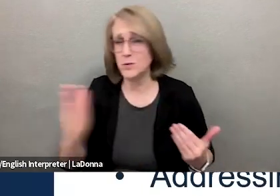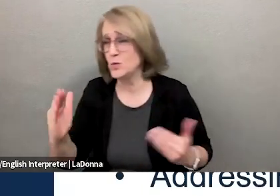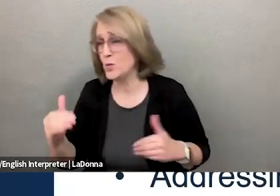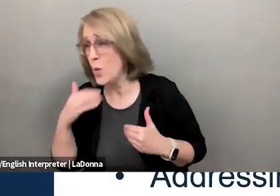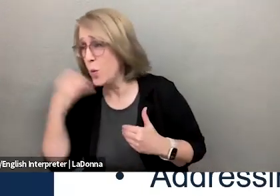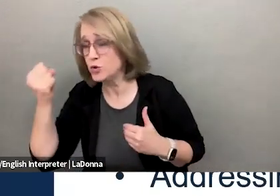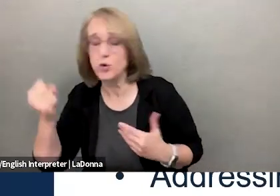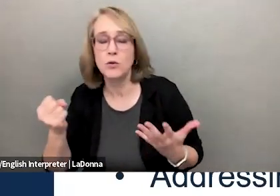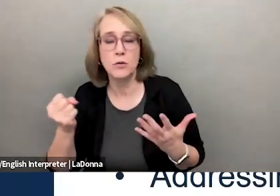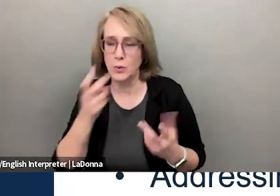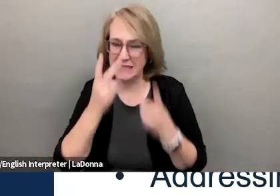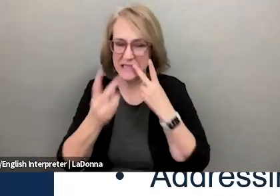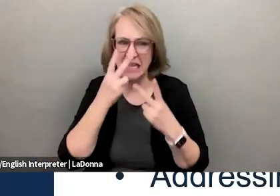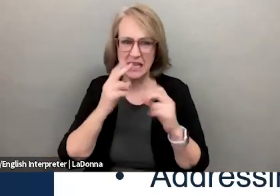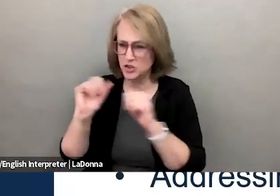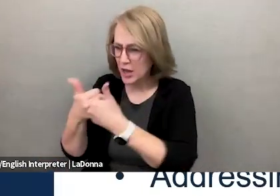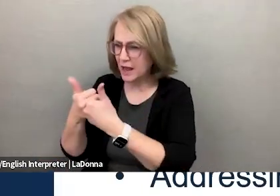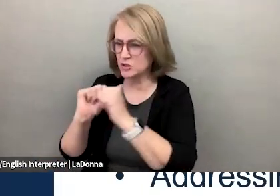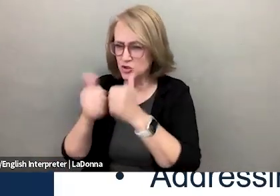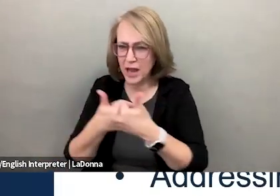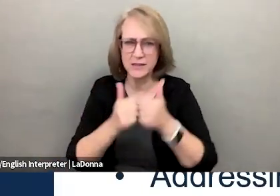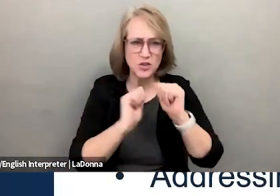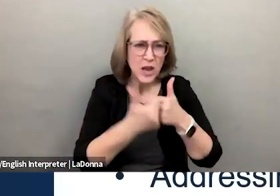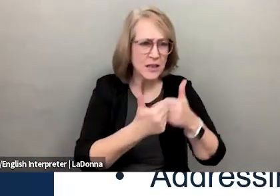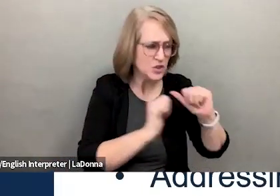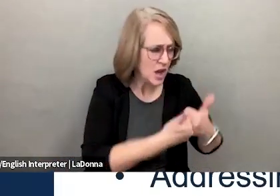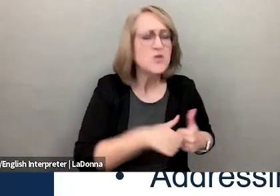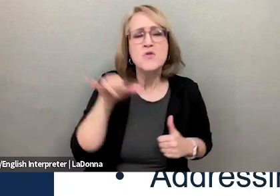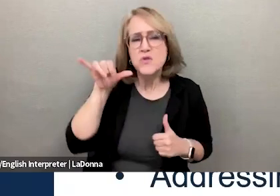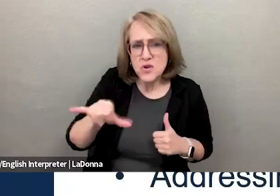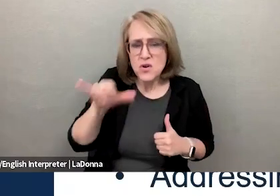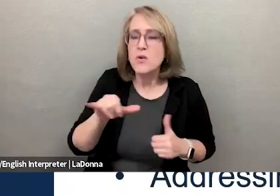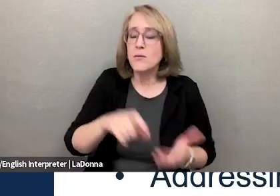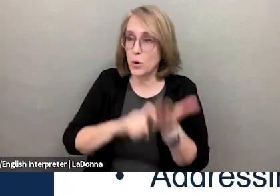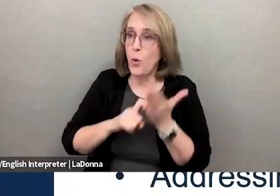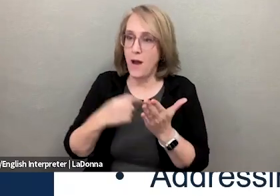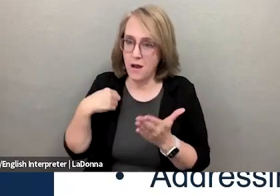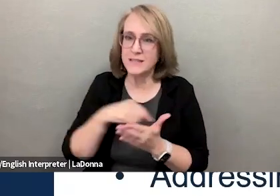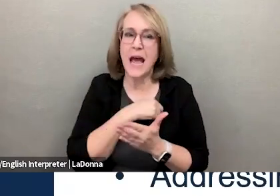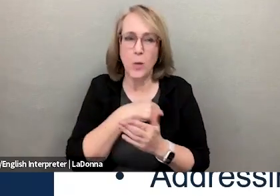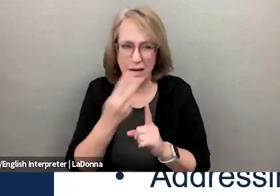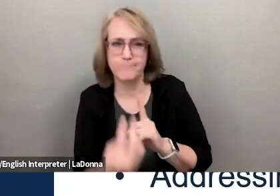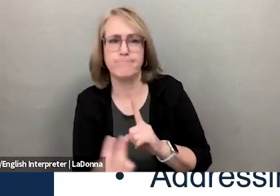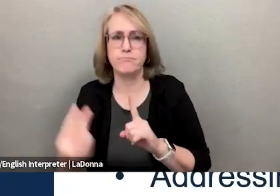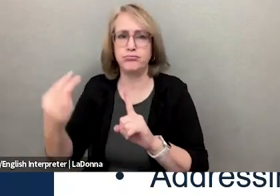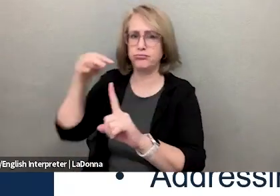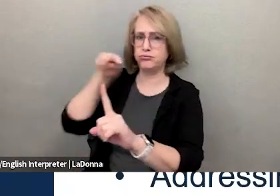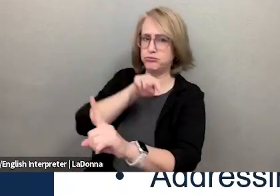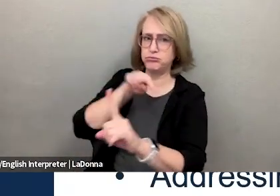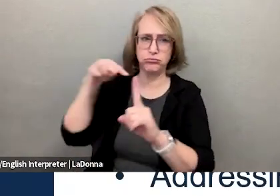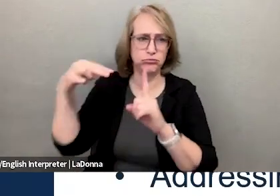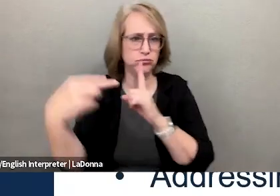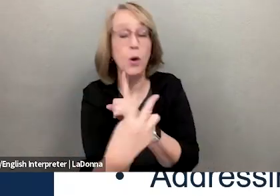opportunities, which underscores the need to continue to take a multifaceted approach, but with